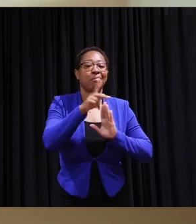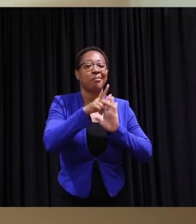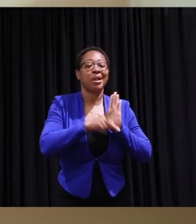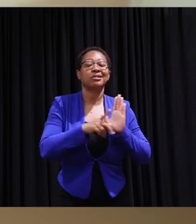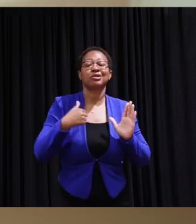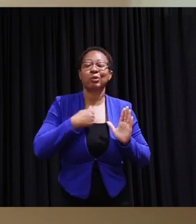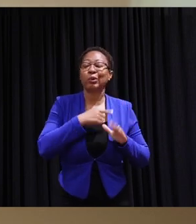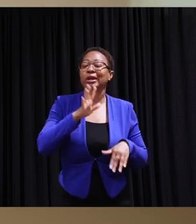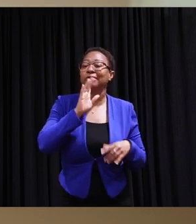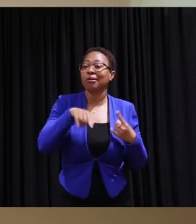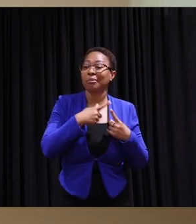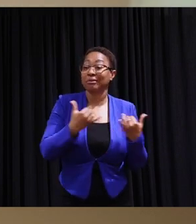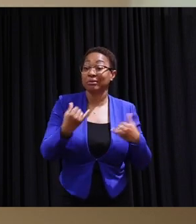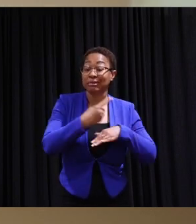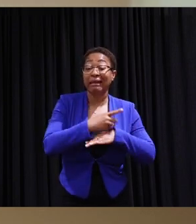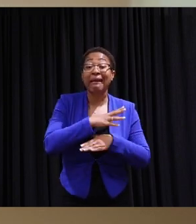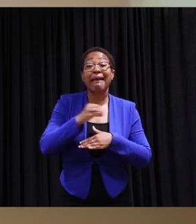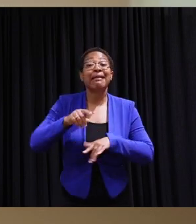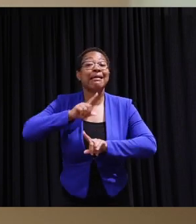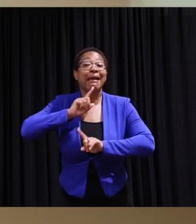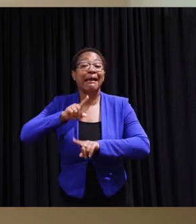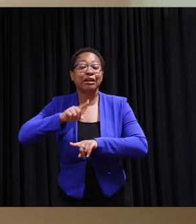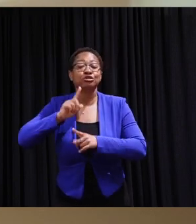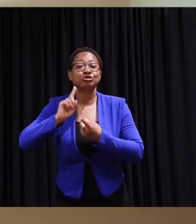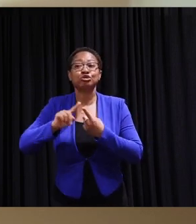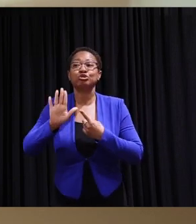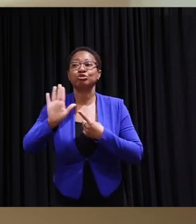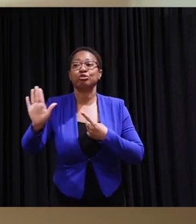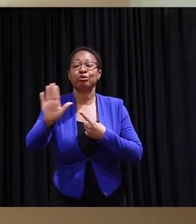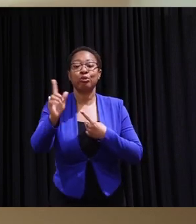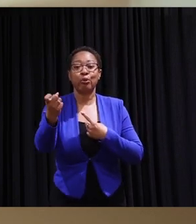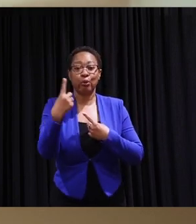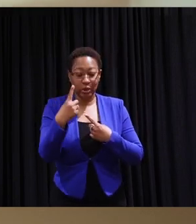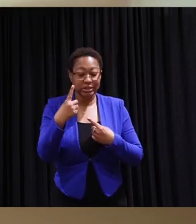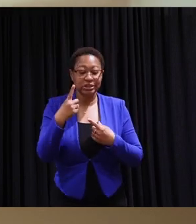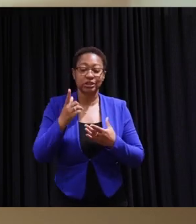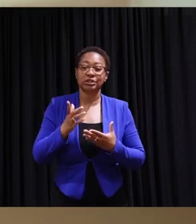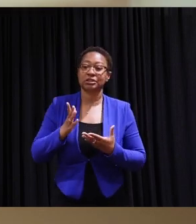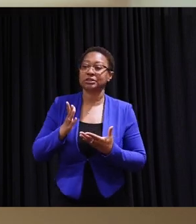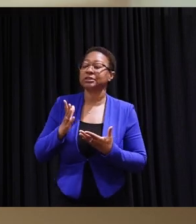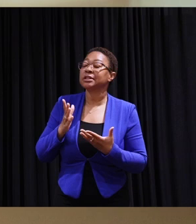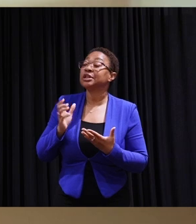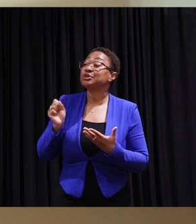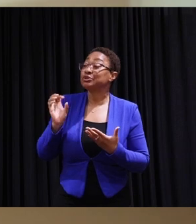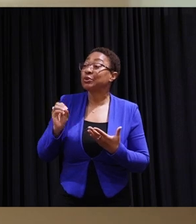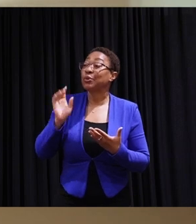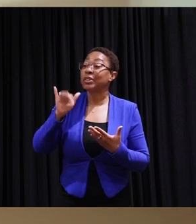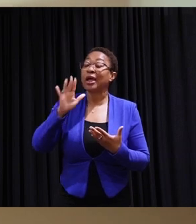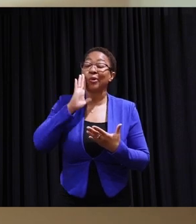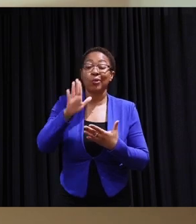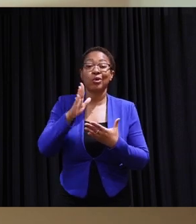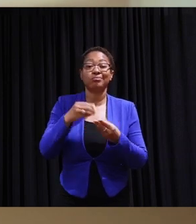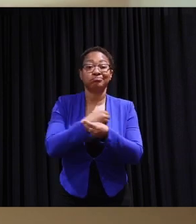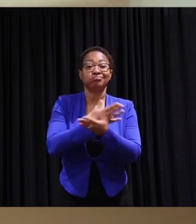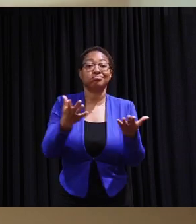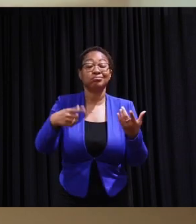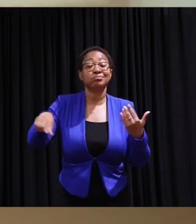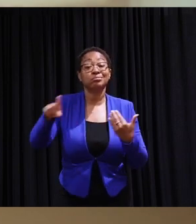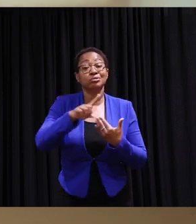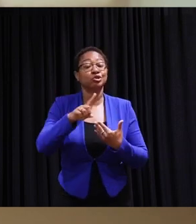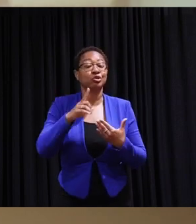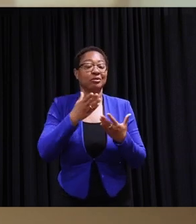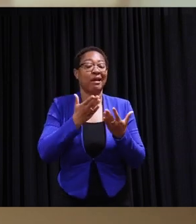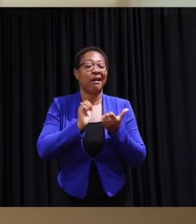we discussed today and some of the answers to the questions that were posed to our panelists. So that will be made available to